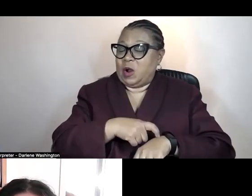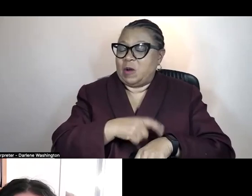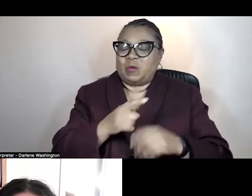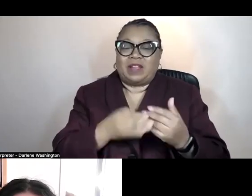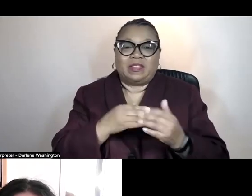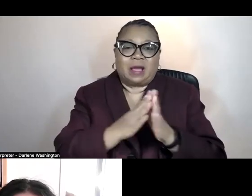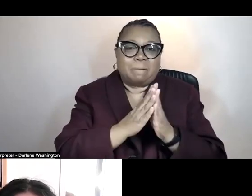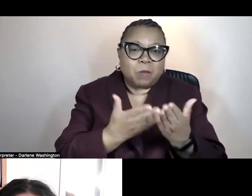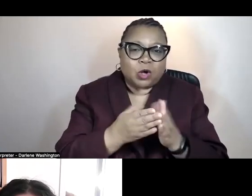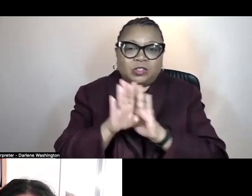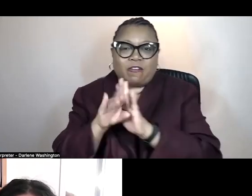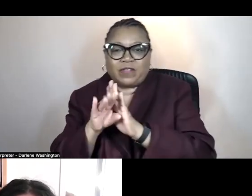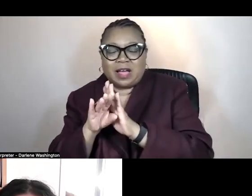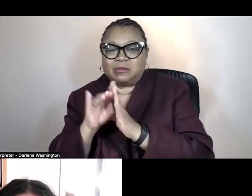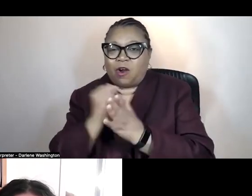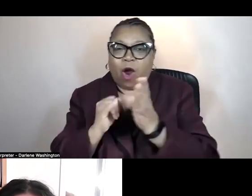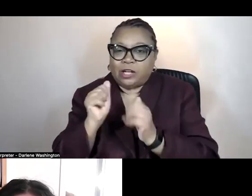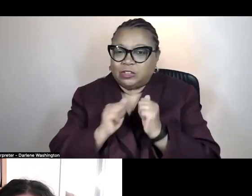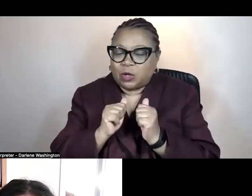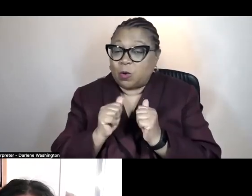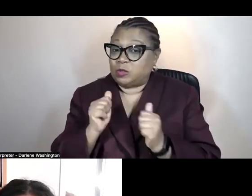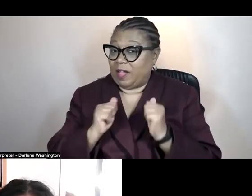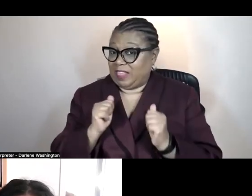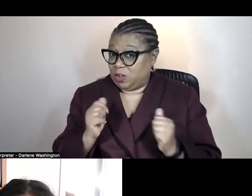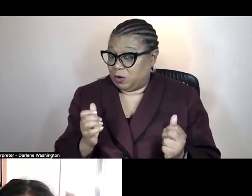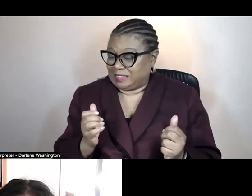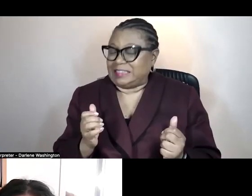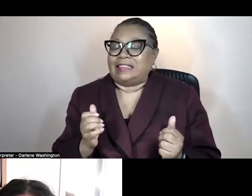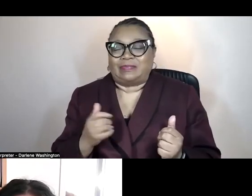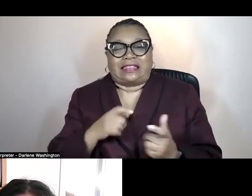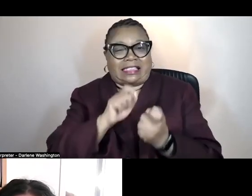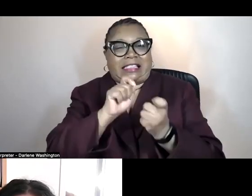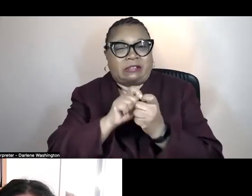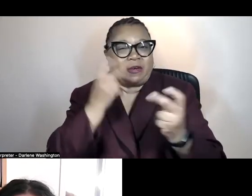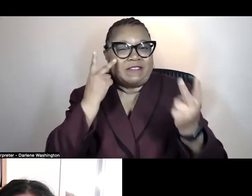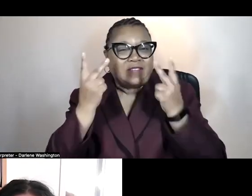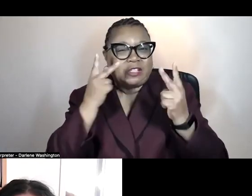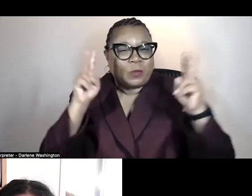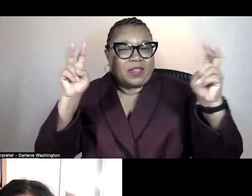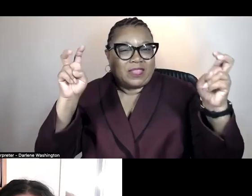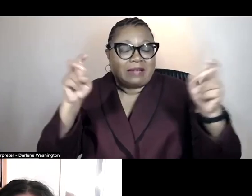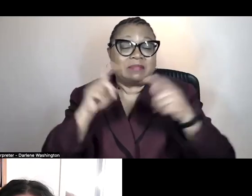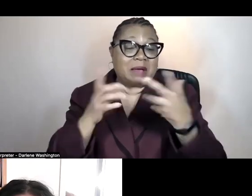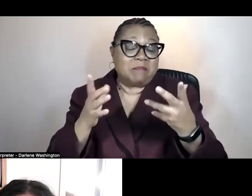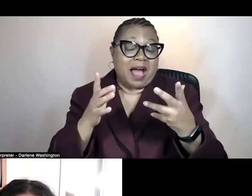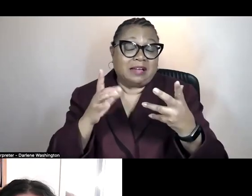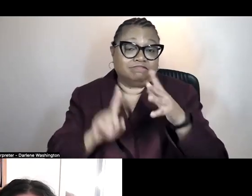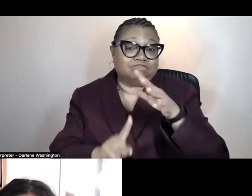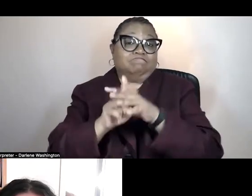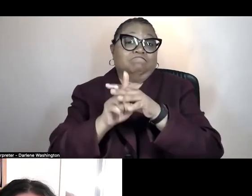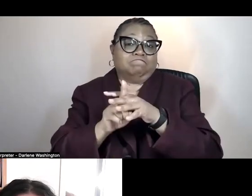they're books or films or art shows or theater pieces, there's certain visual themes that might